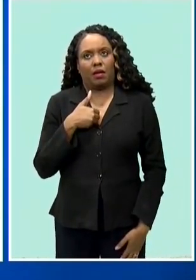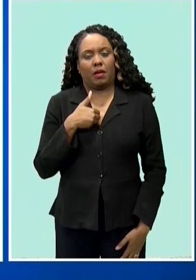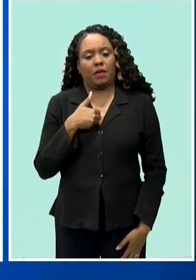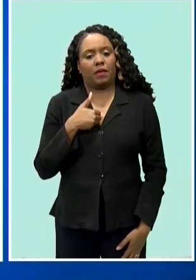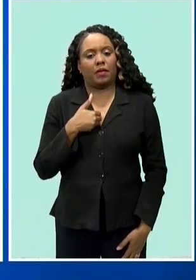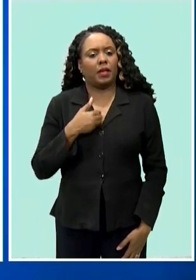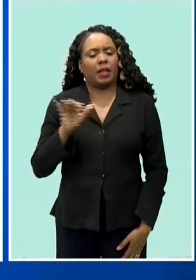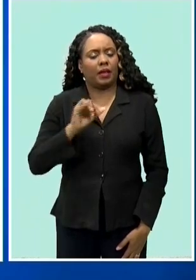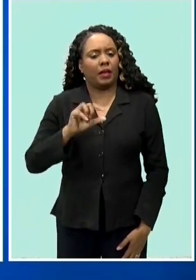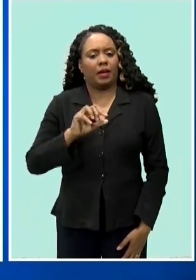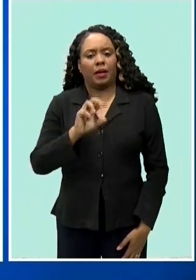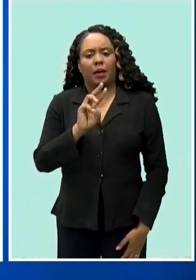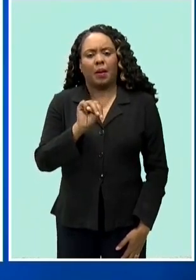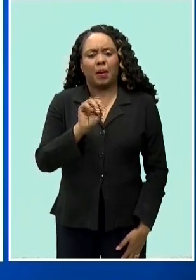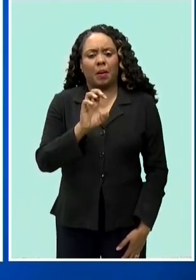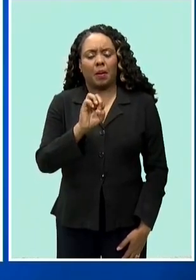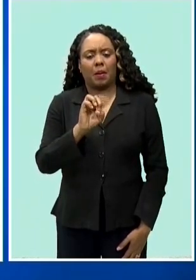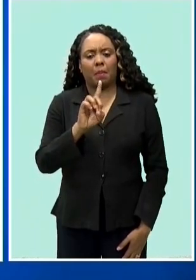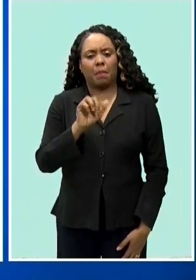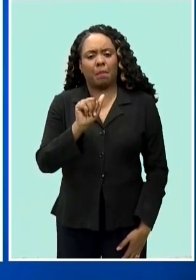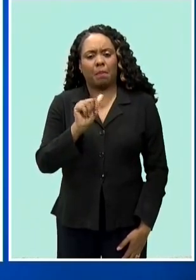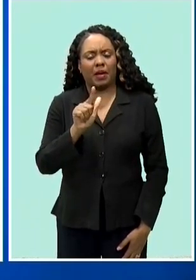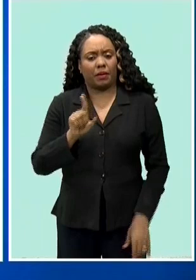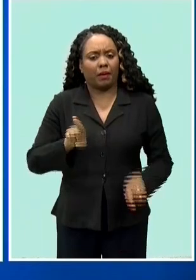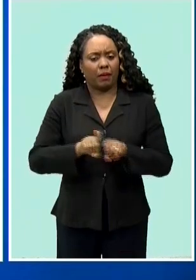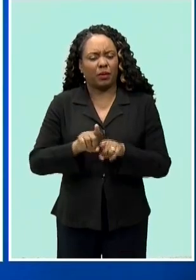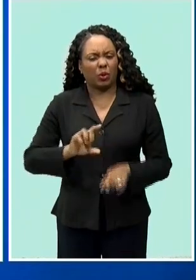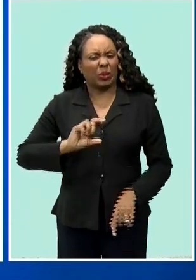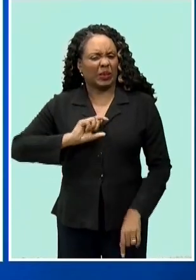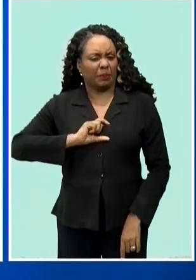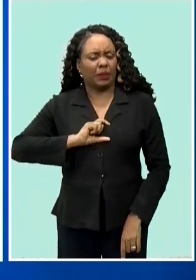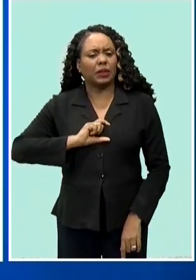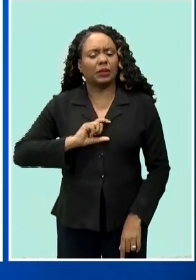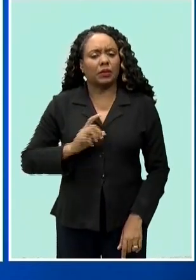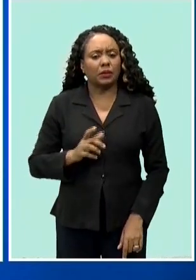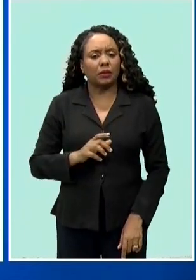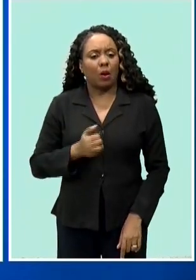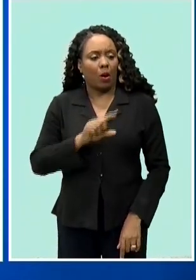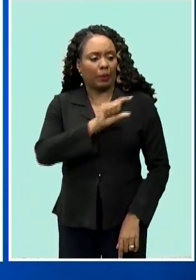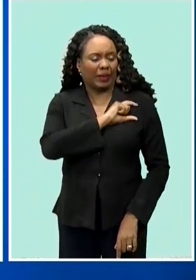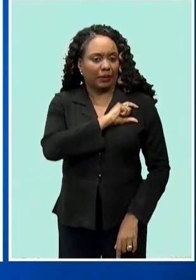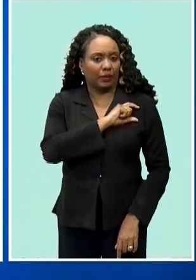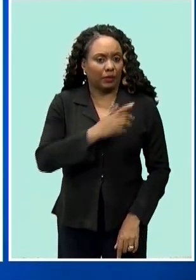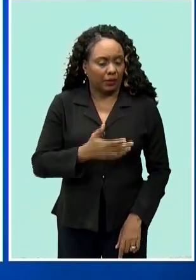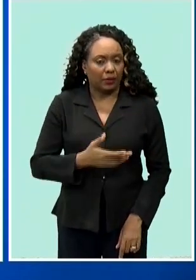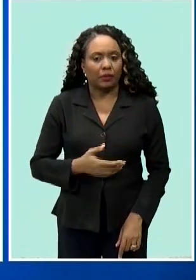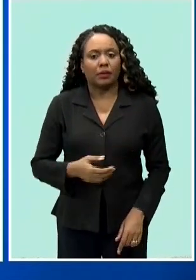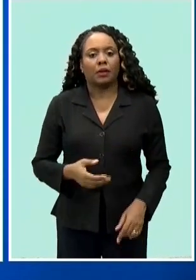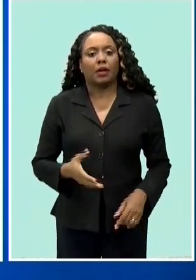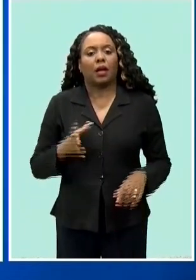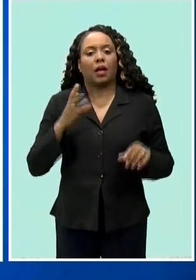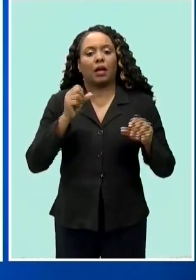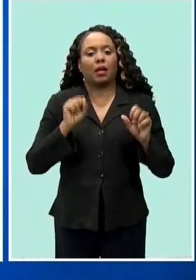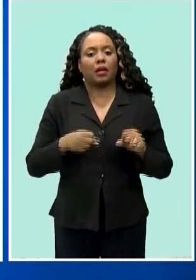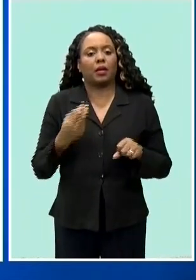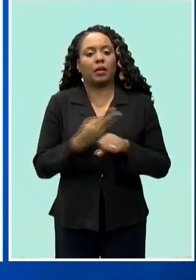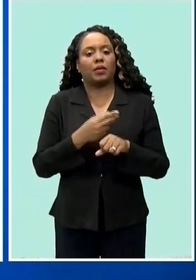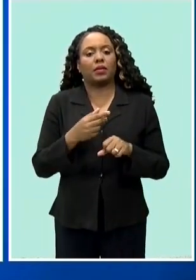insignia of the Order of the Freedom of Barbados, and will also allow the person to use the letters